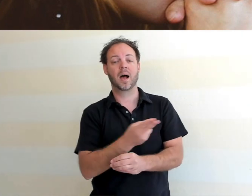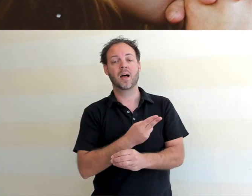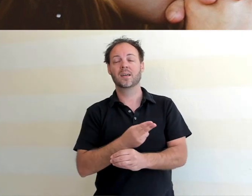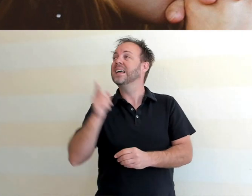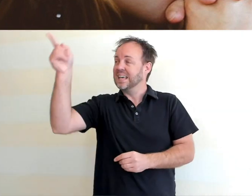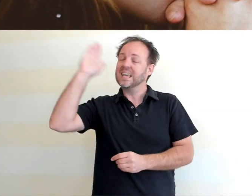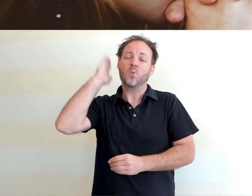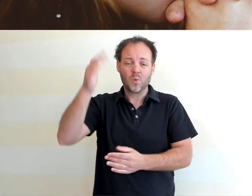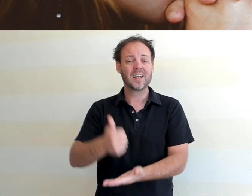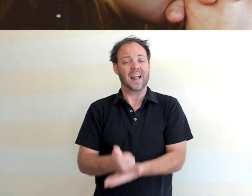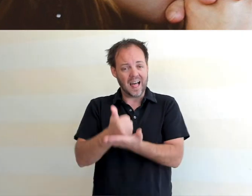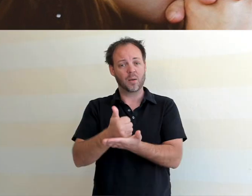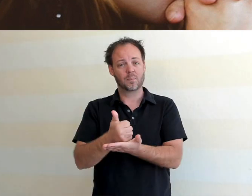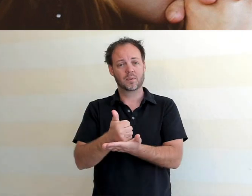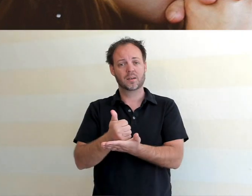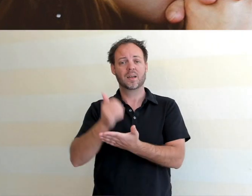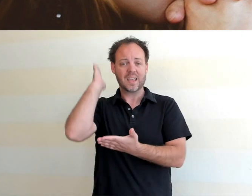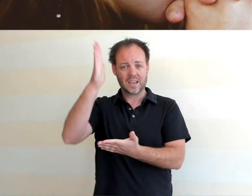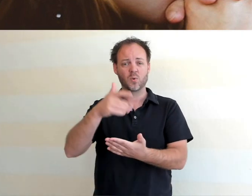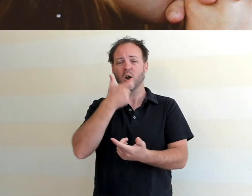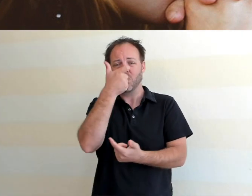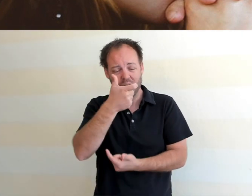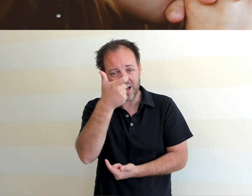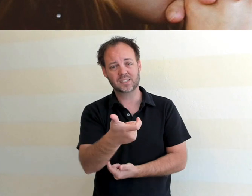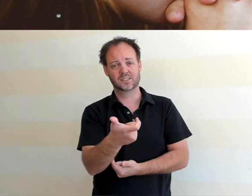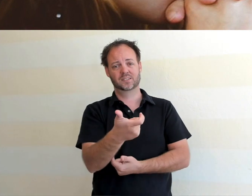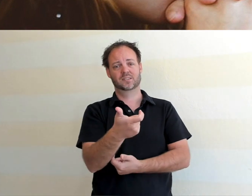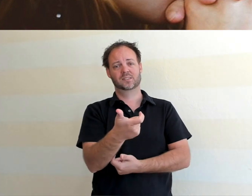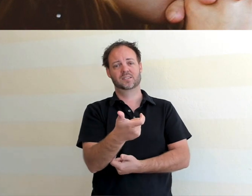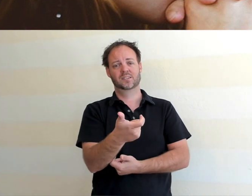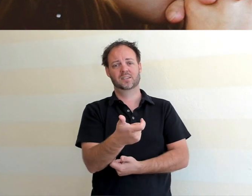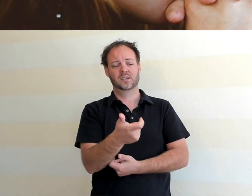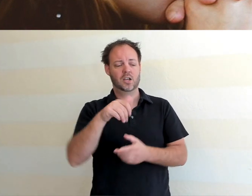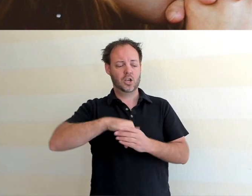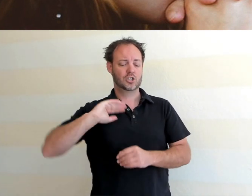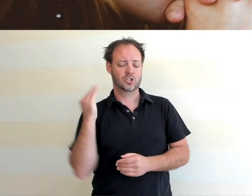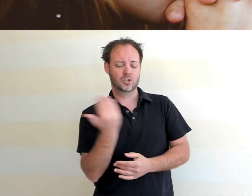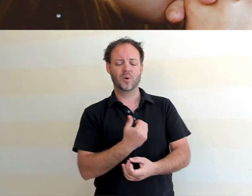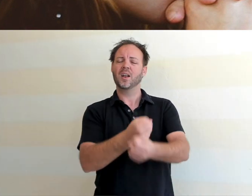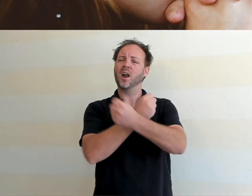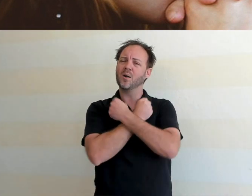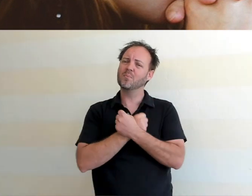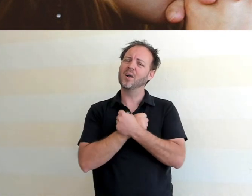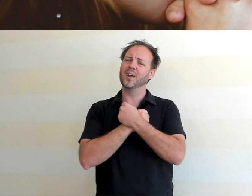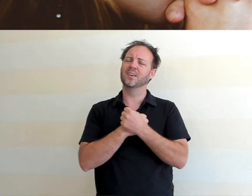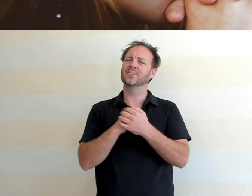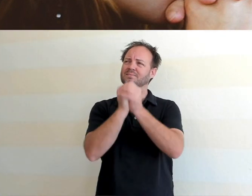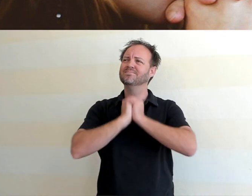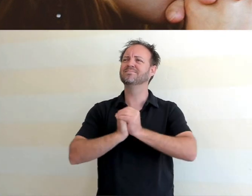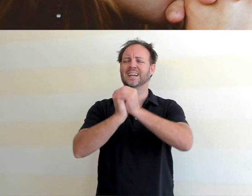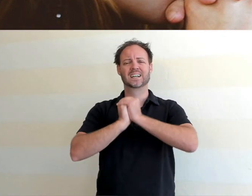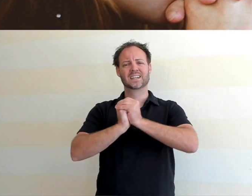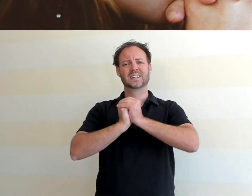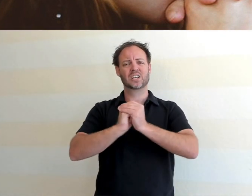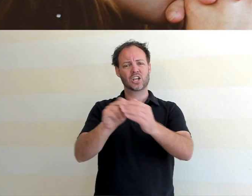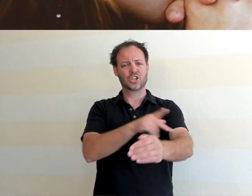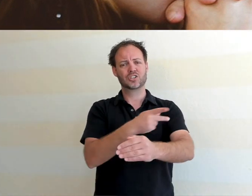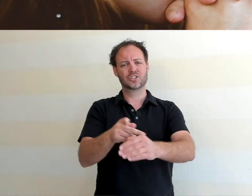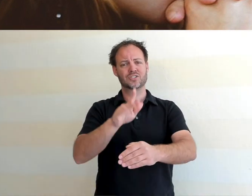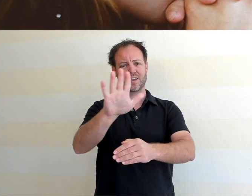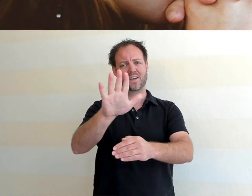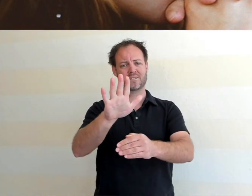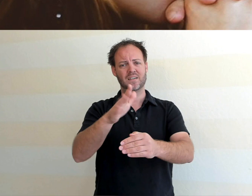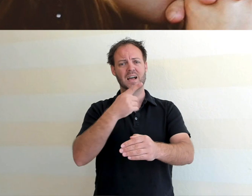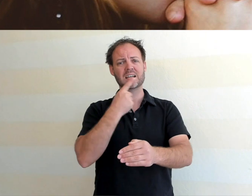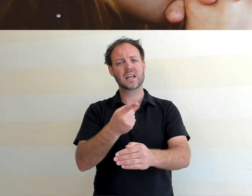he will help us, that he will watch over us. So in our prayers, Psalm 5 teaches us to address our